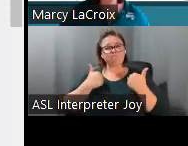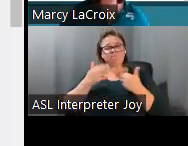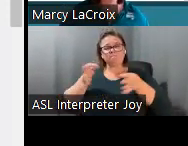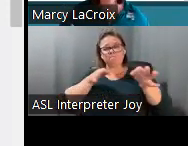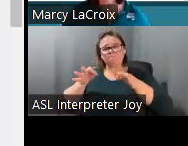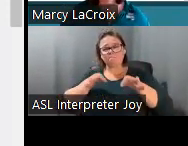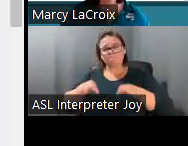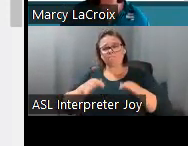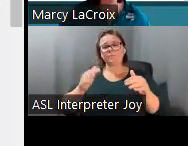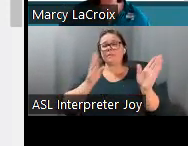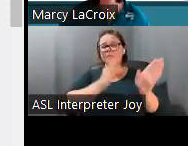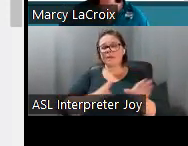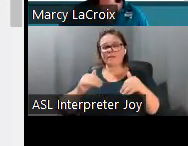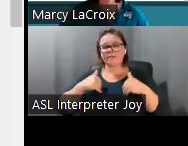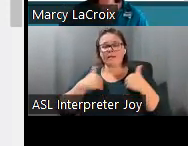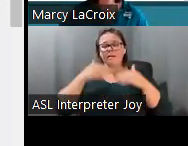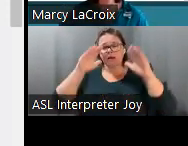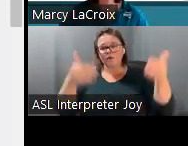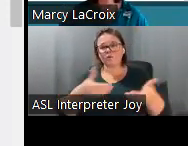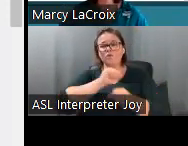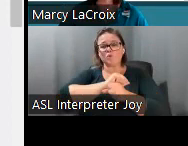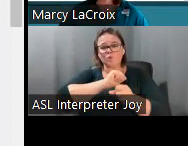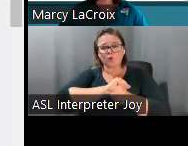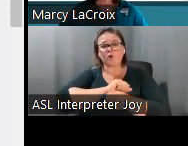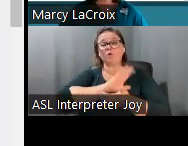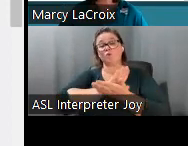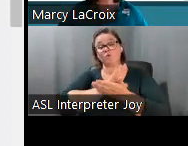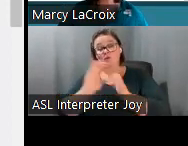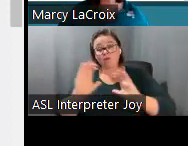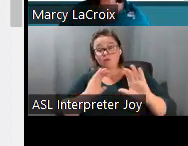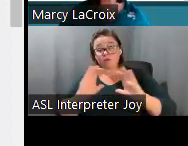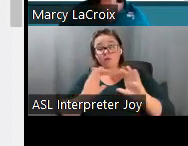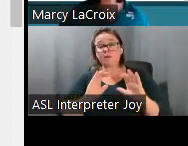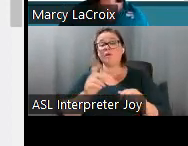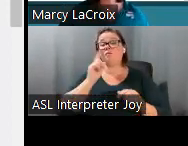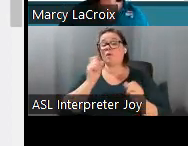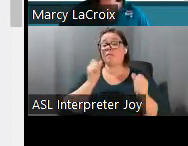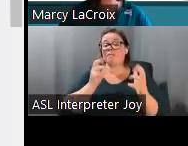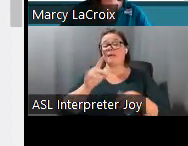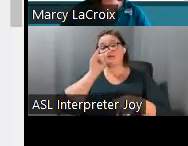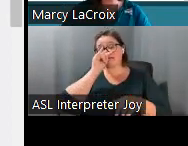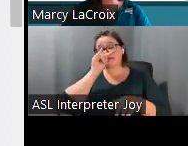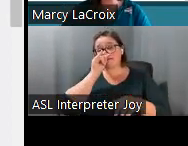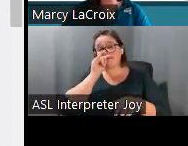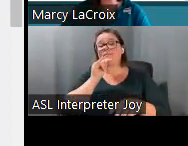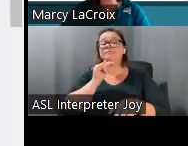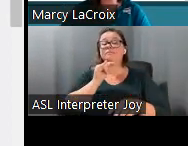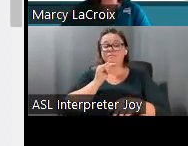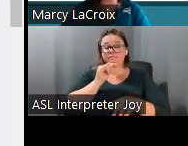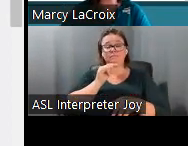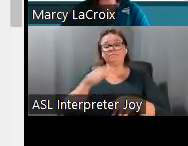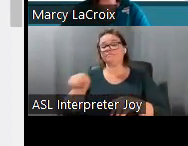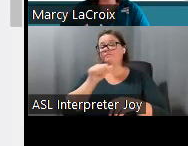introduce work, introduce school conversations. For many kiddos that don't have